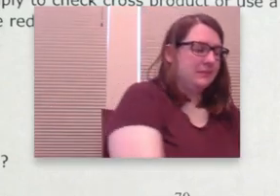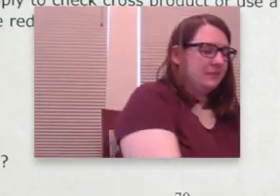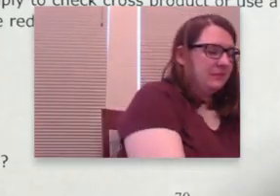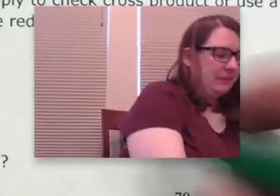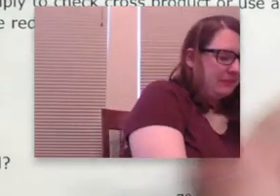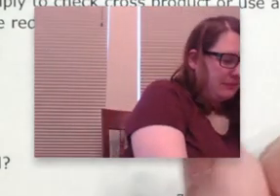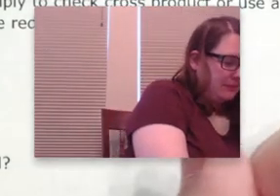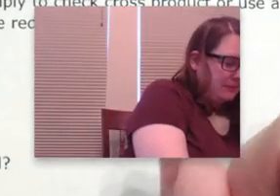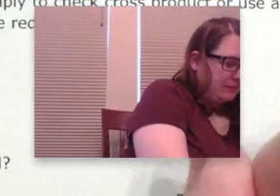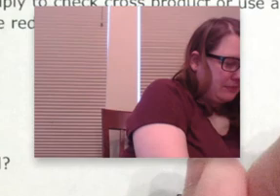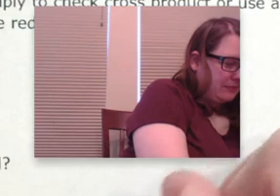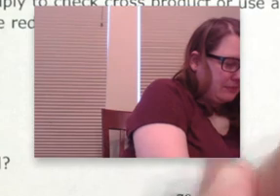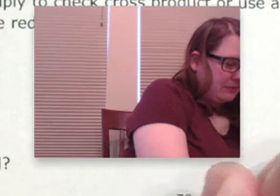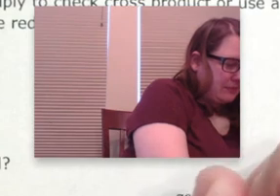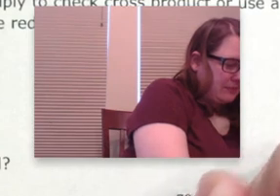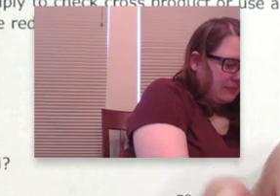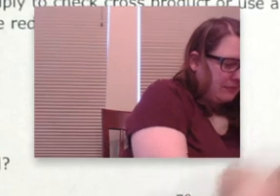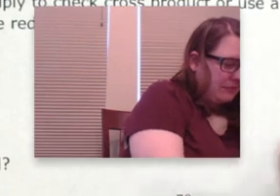fractions.